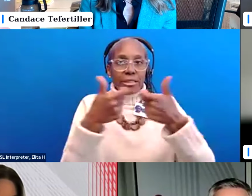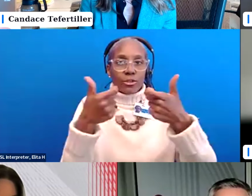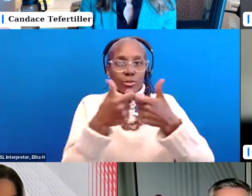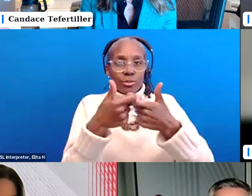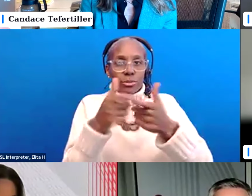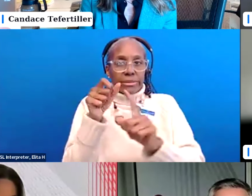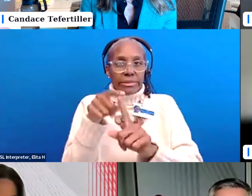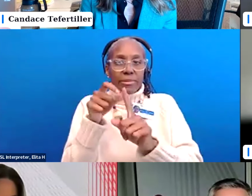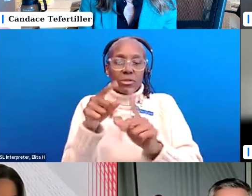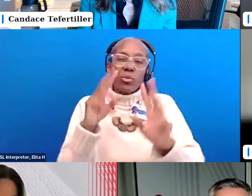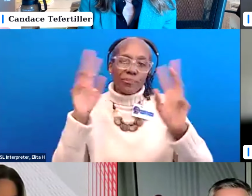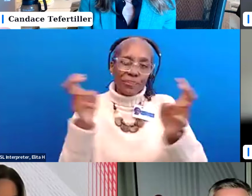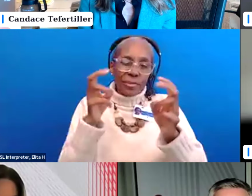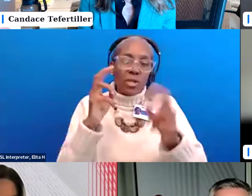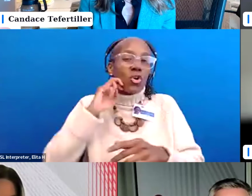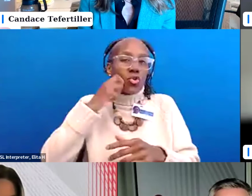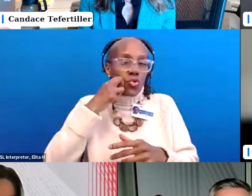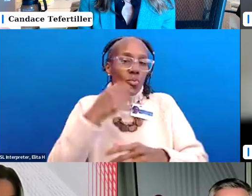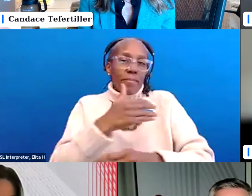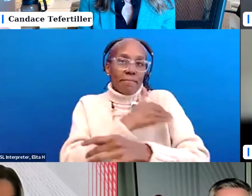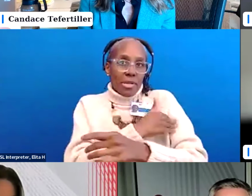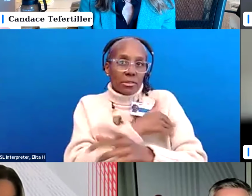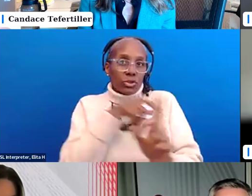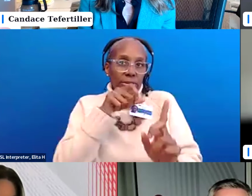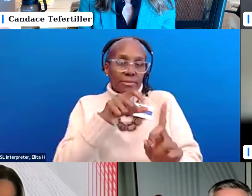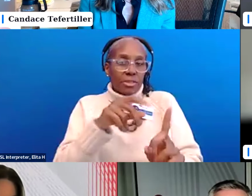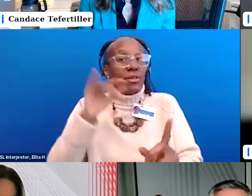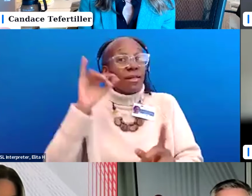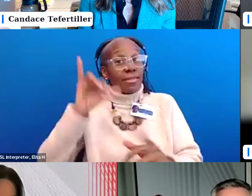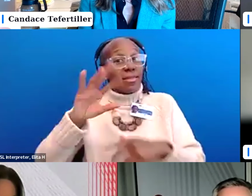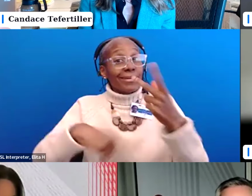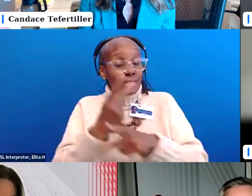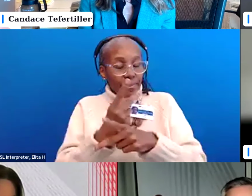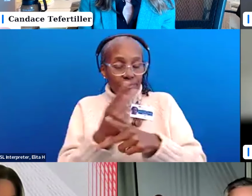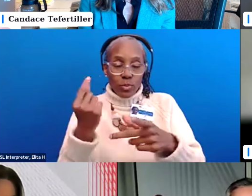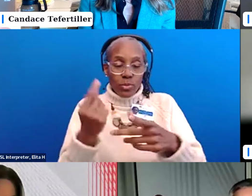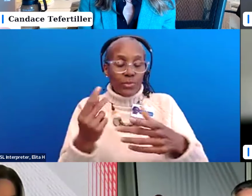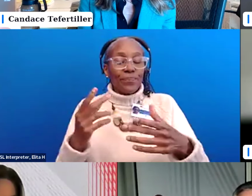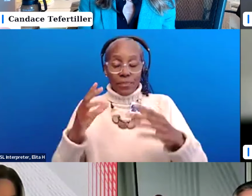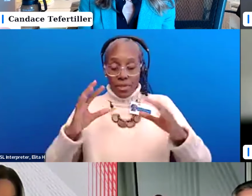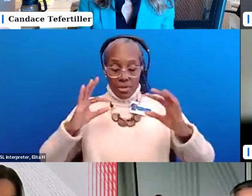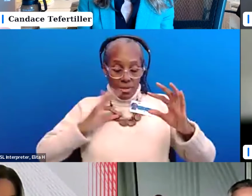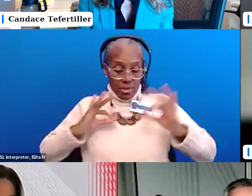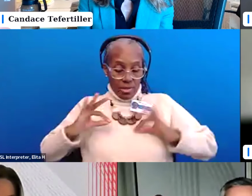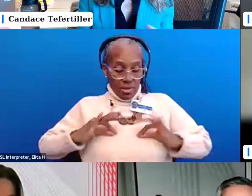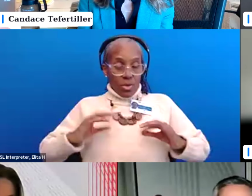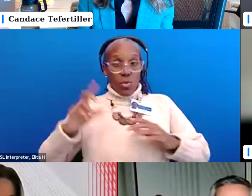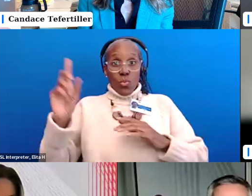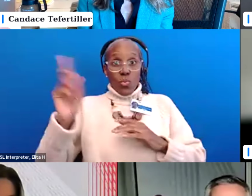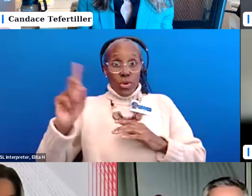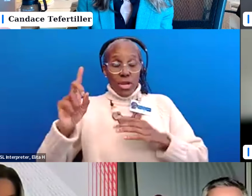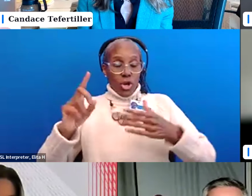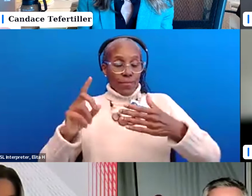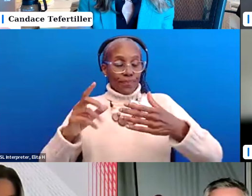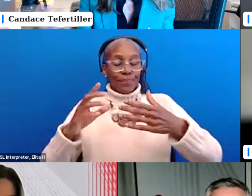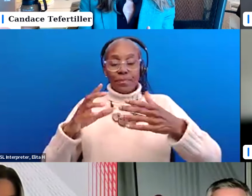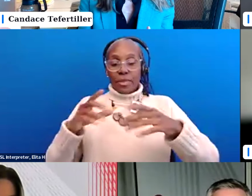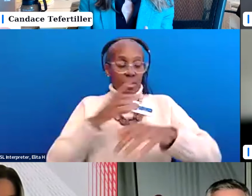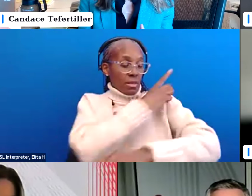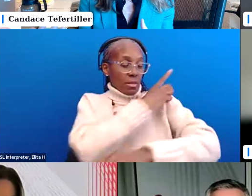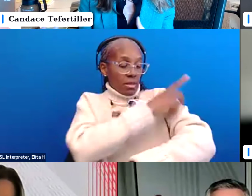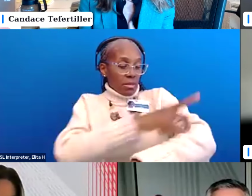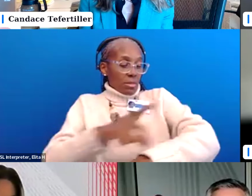neuromuscular electrical stimulation. And essentially, in that type of stimulation, we are putting electrodes over distal muscle groups,